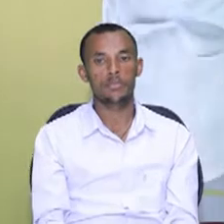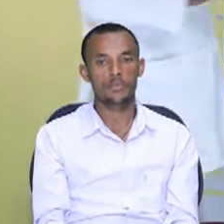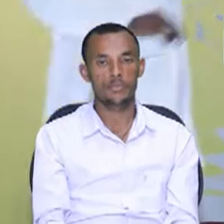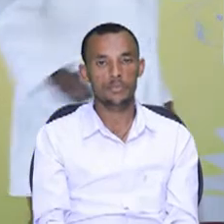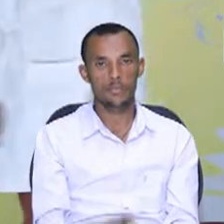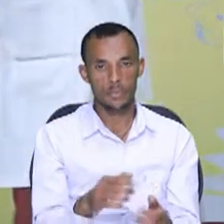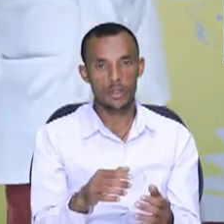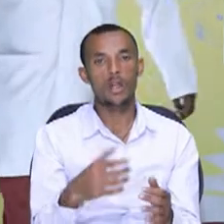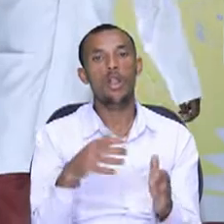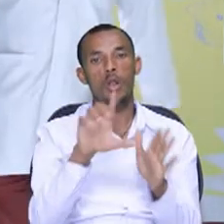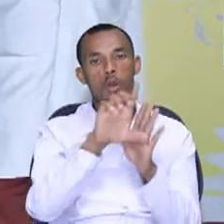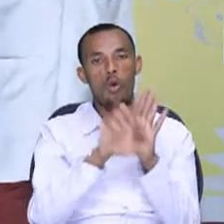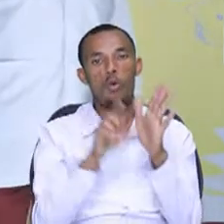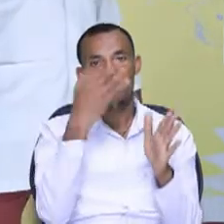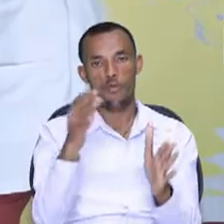The law of traits.